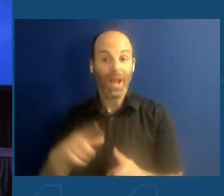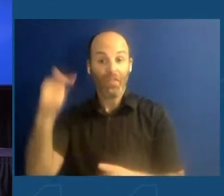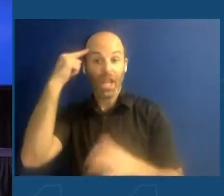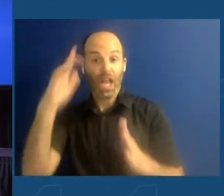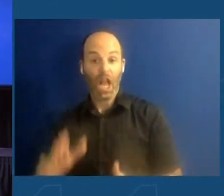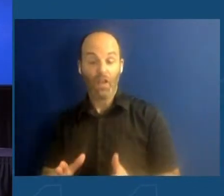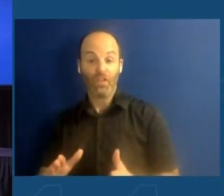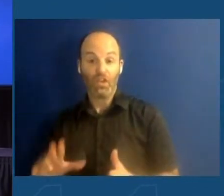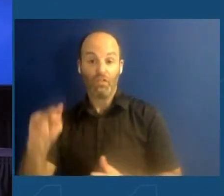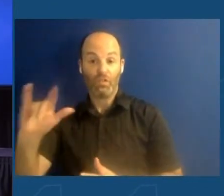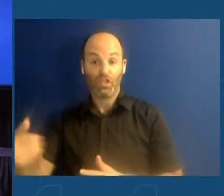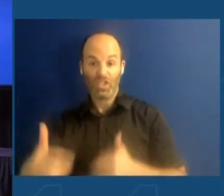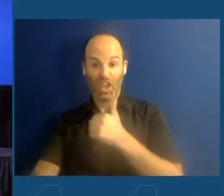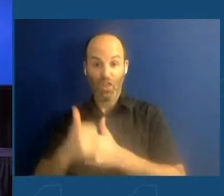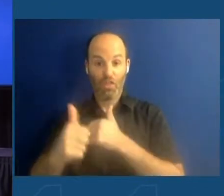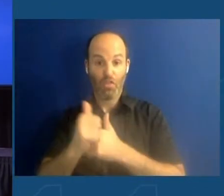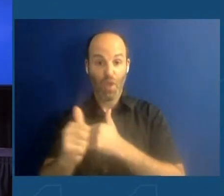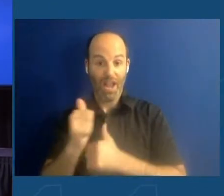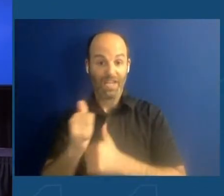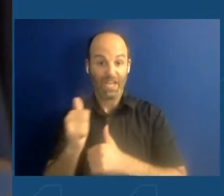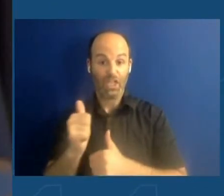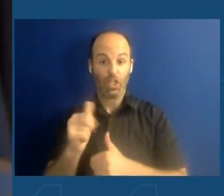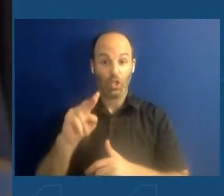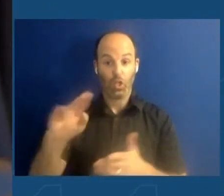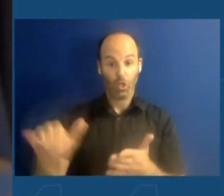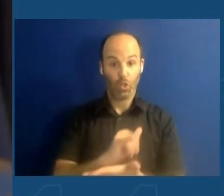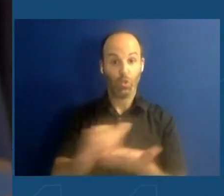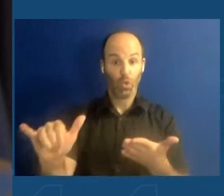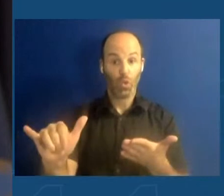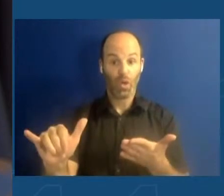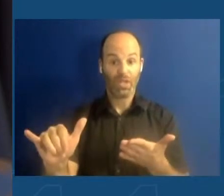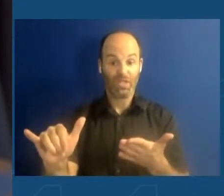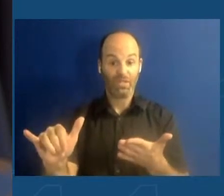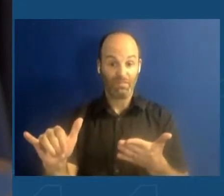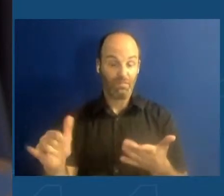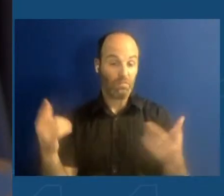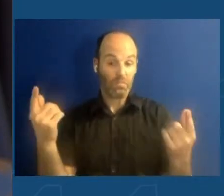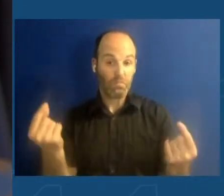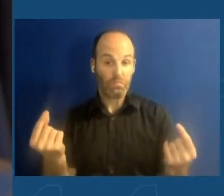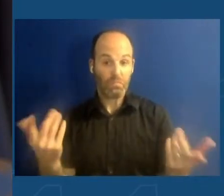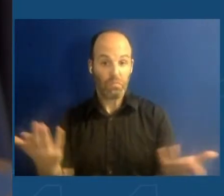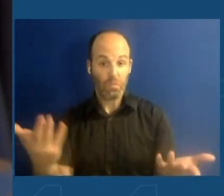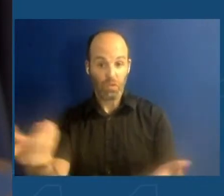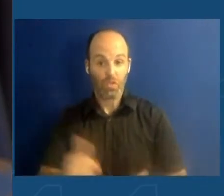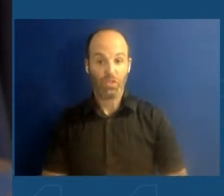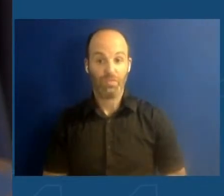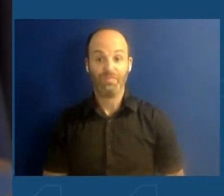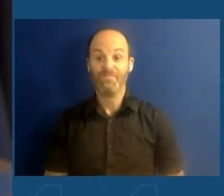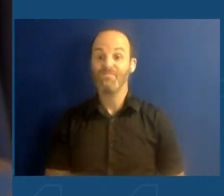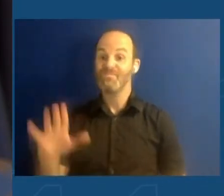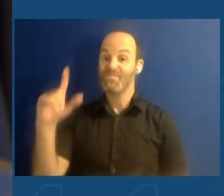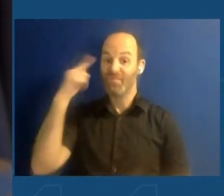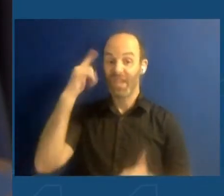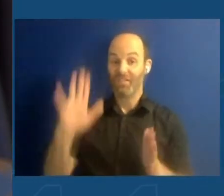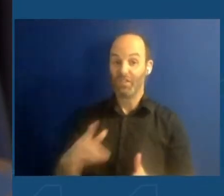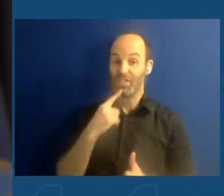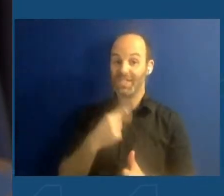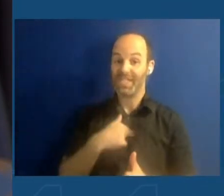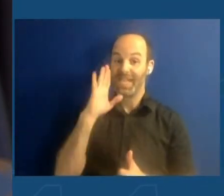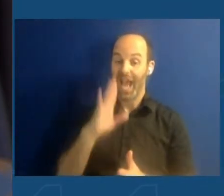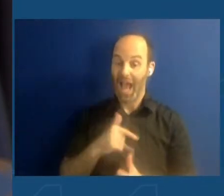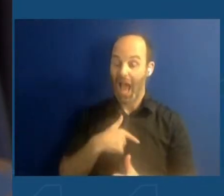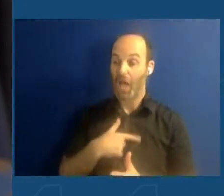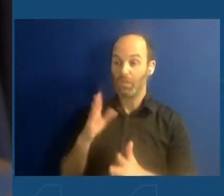this. I will, as I always have, conduct my conversations with other leaders in privacy to